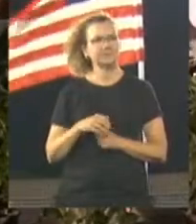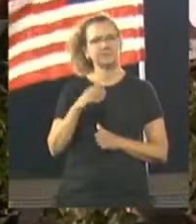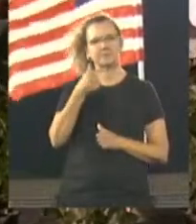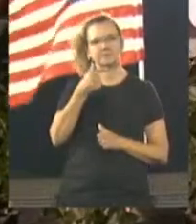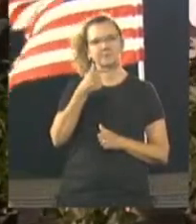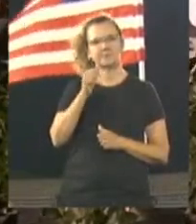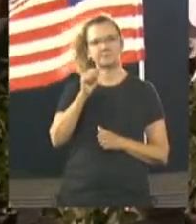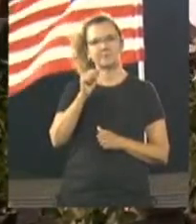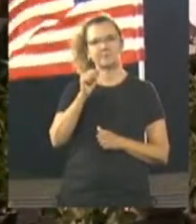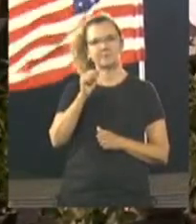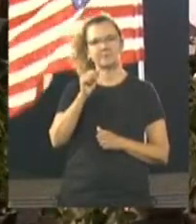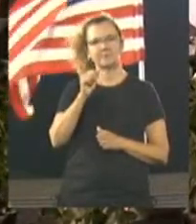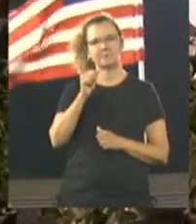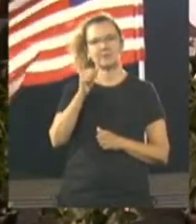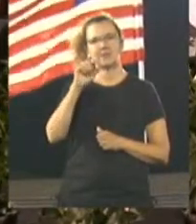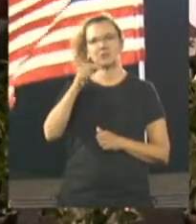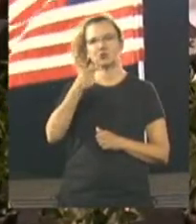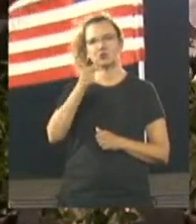Gage Pulliam.